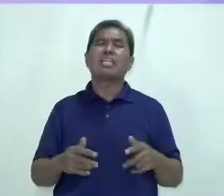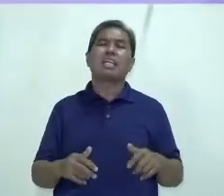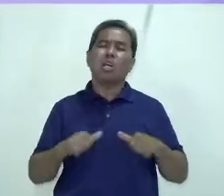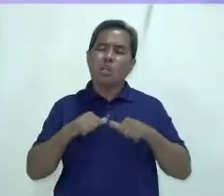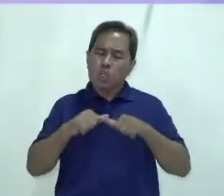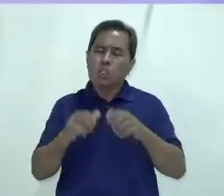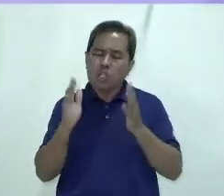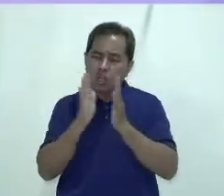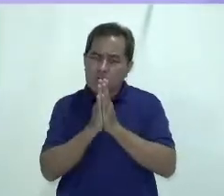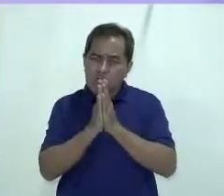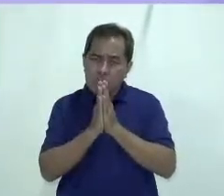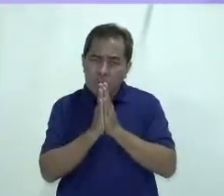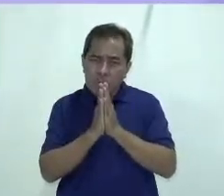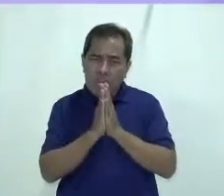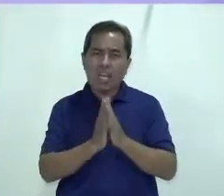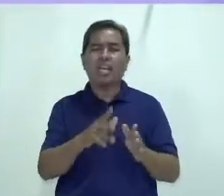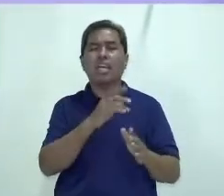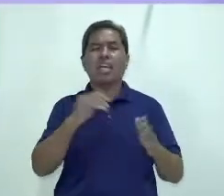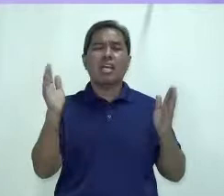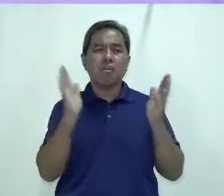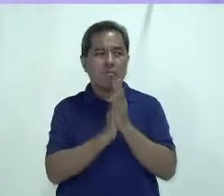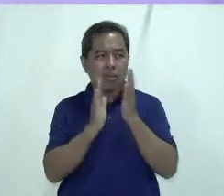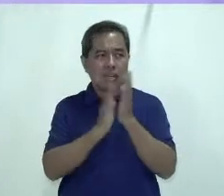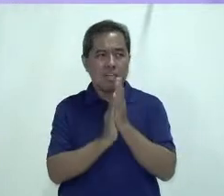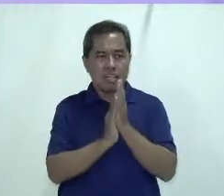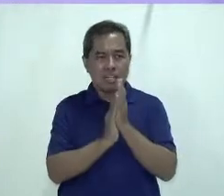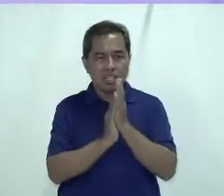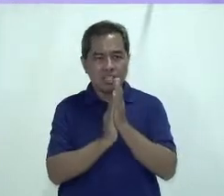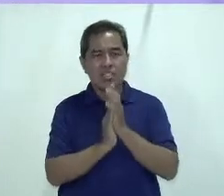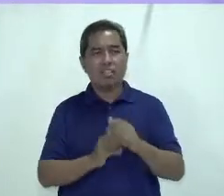This was something that commonly was done.